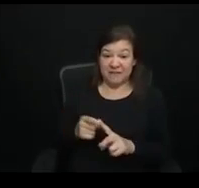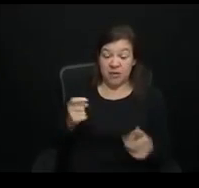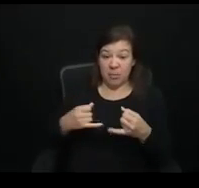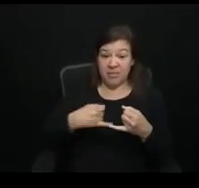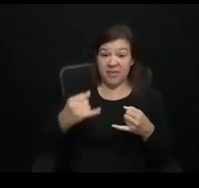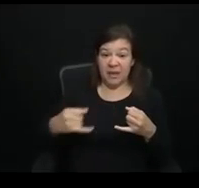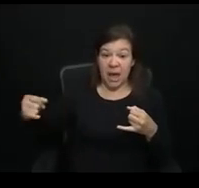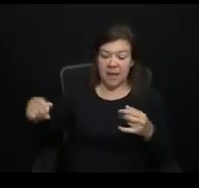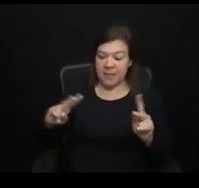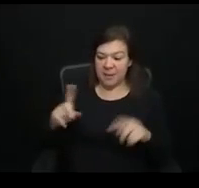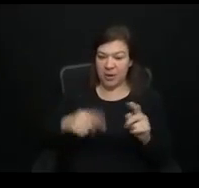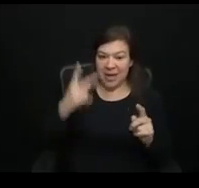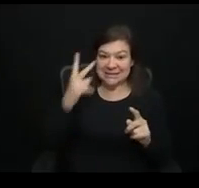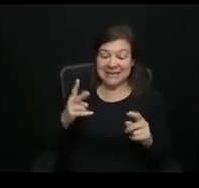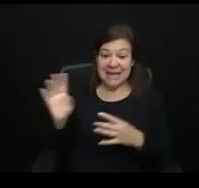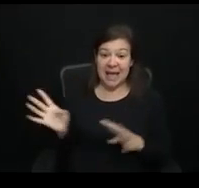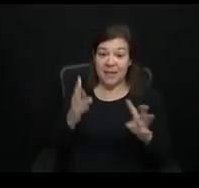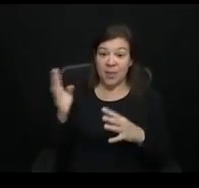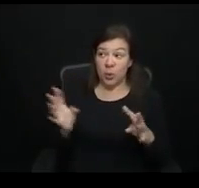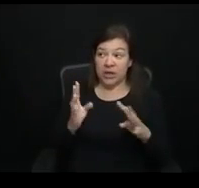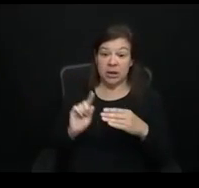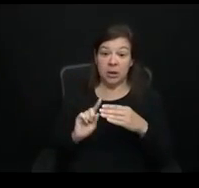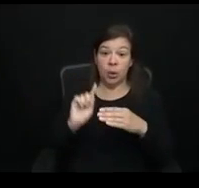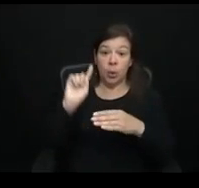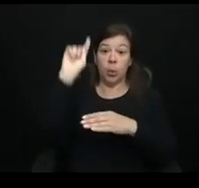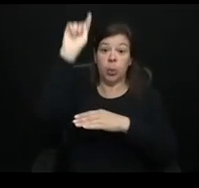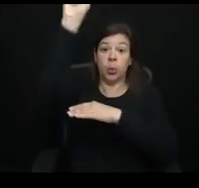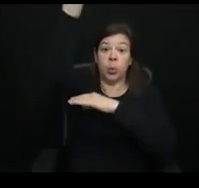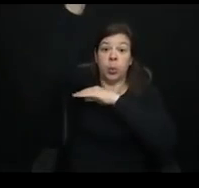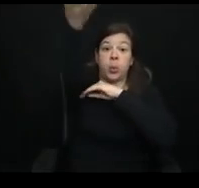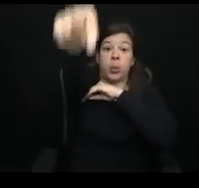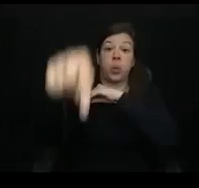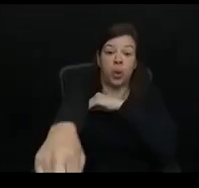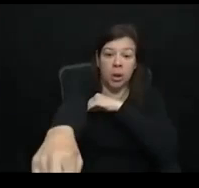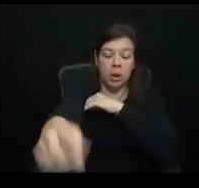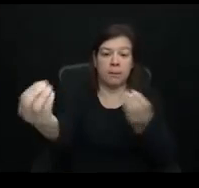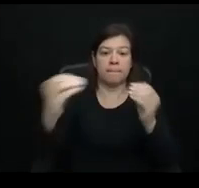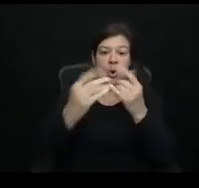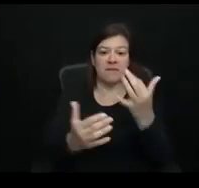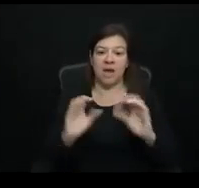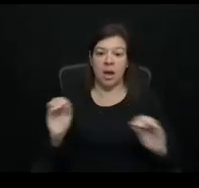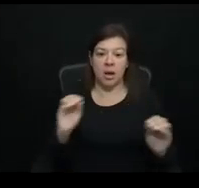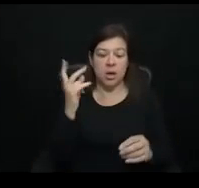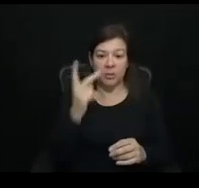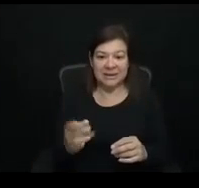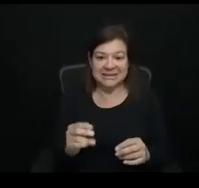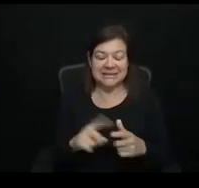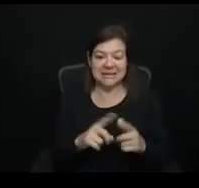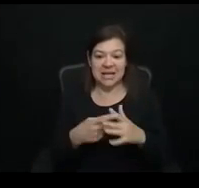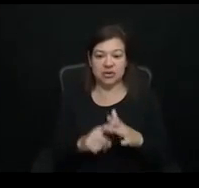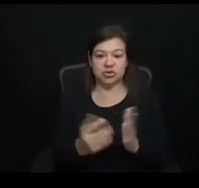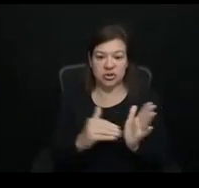that picks up in the wind, and if the wind is strong enough, and blows it back across the line when nobody is there to see it, and it can pick up and take off again.